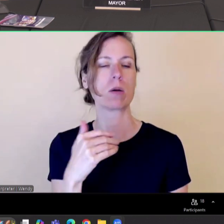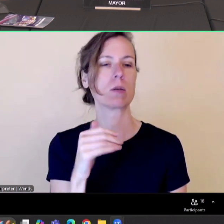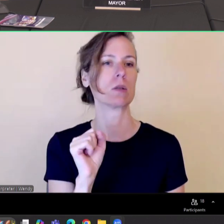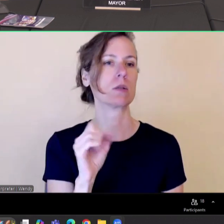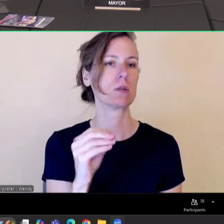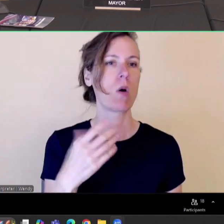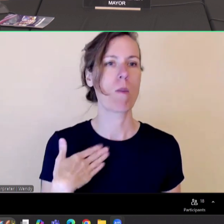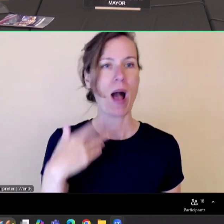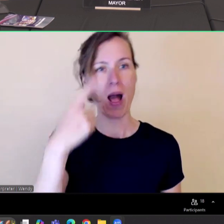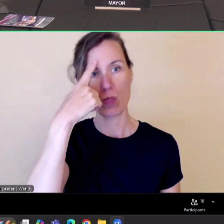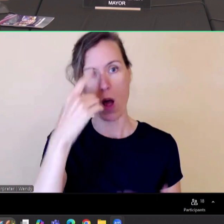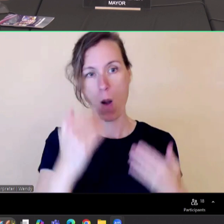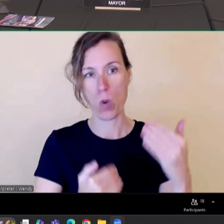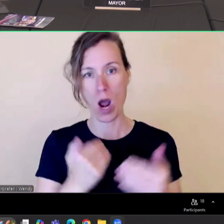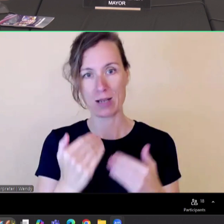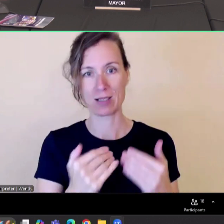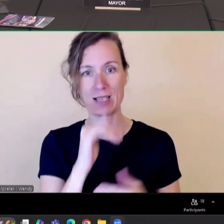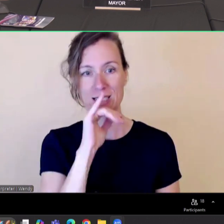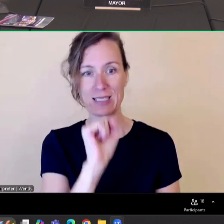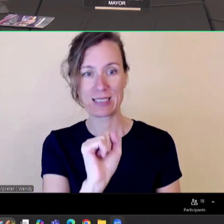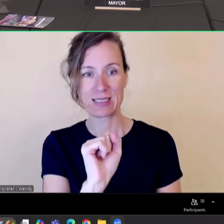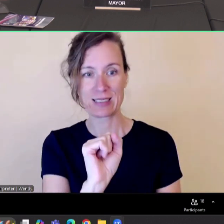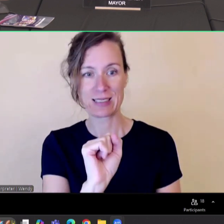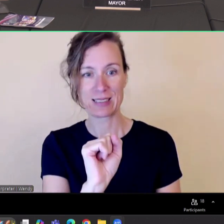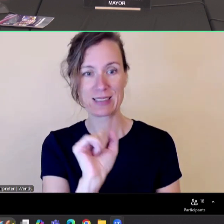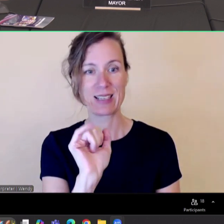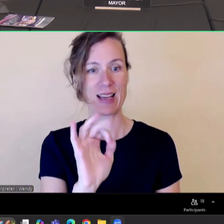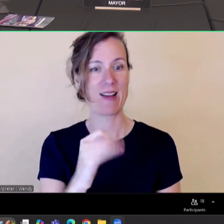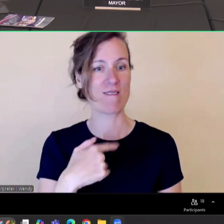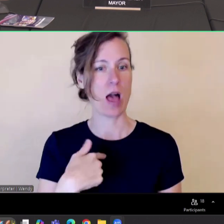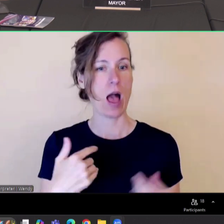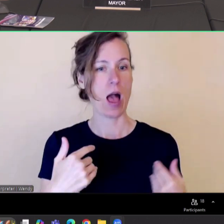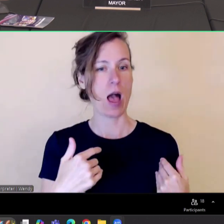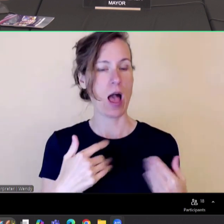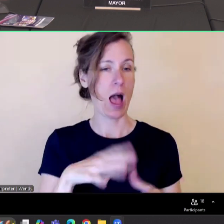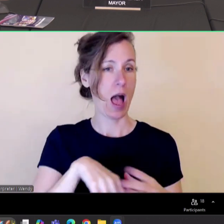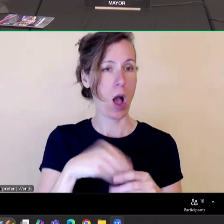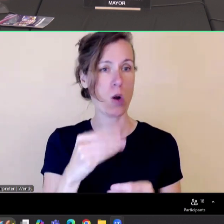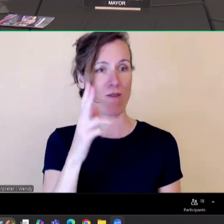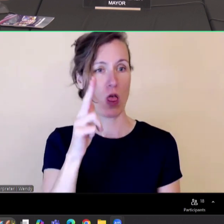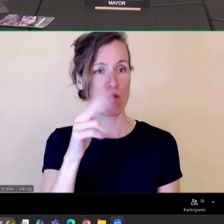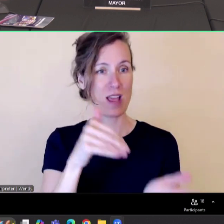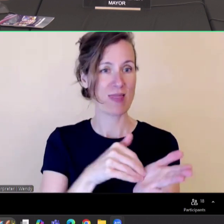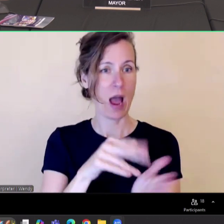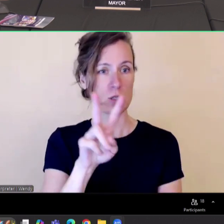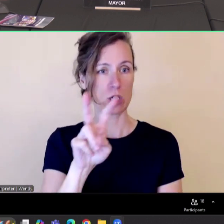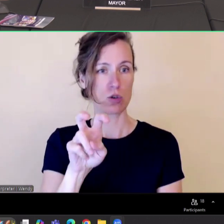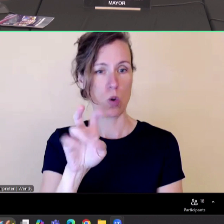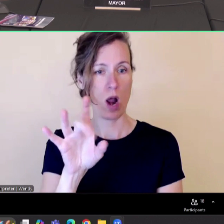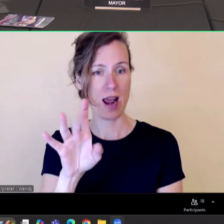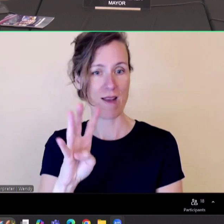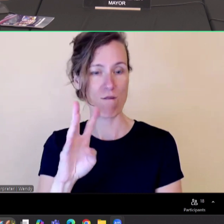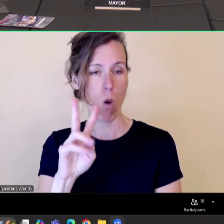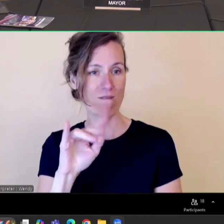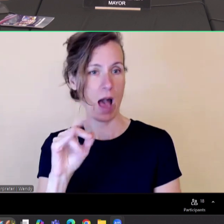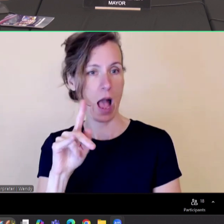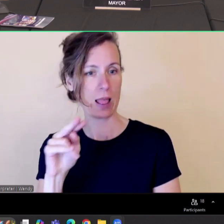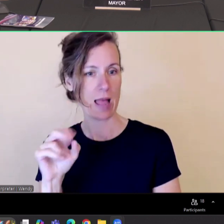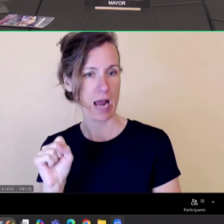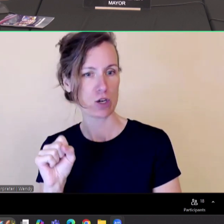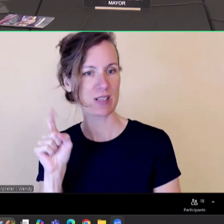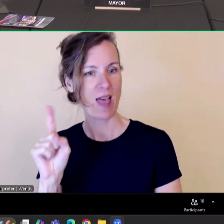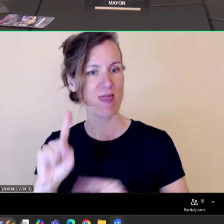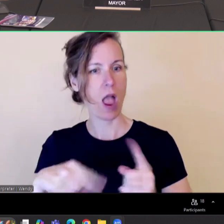is, if out of 3,284 violators, they're going at least 5 miles an hour, all of those could have been